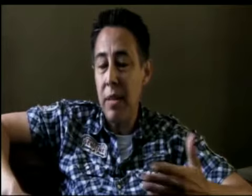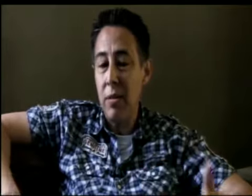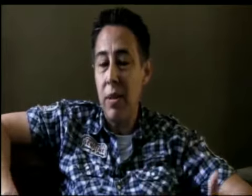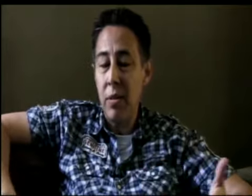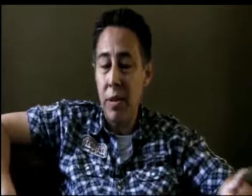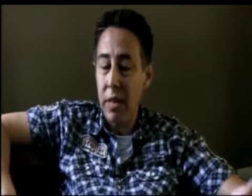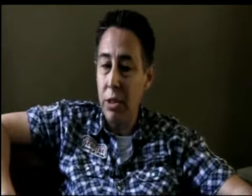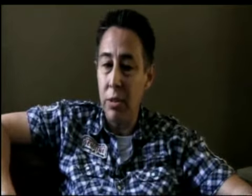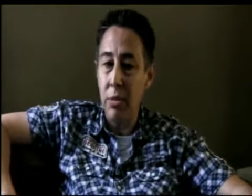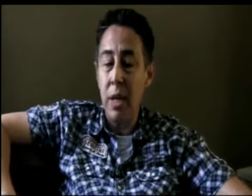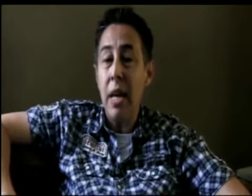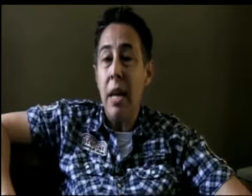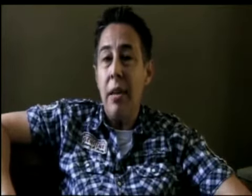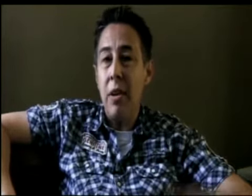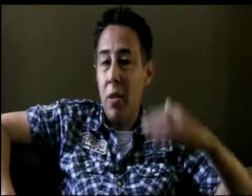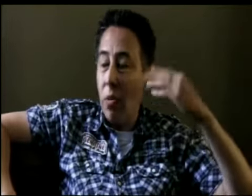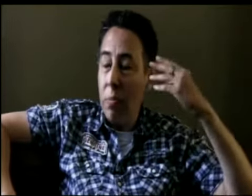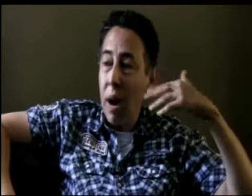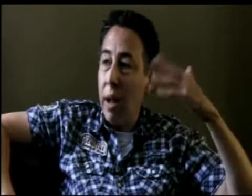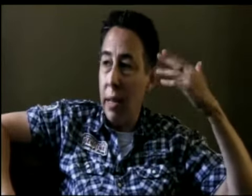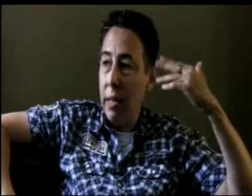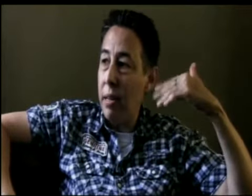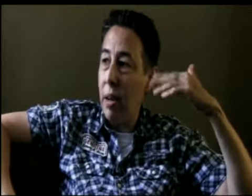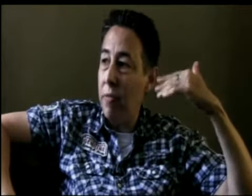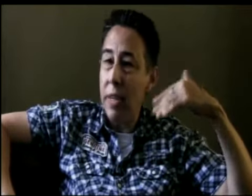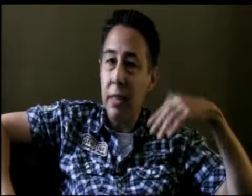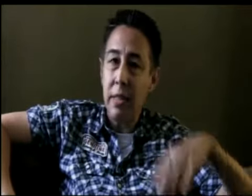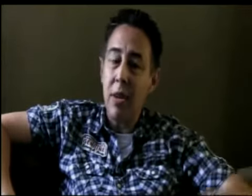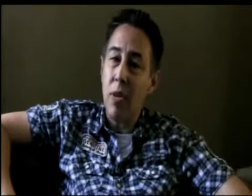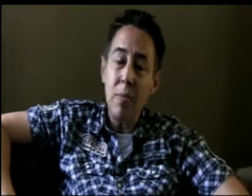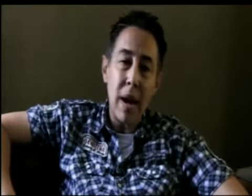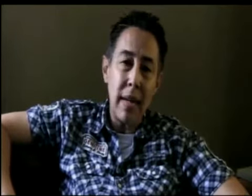people that have mental health issues,